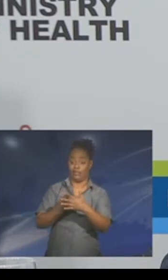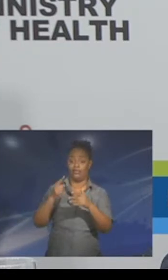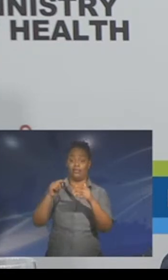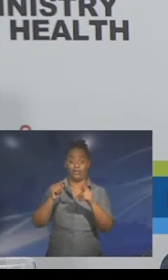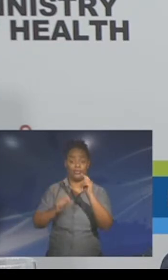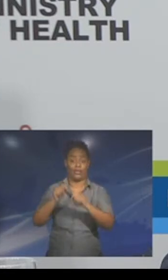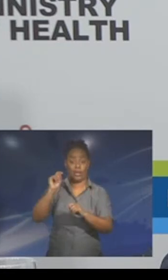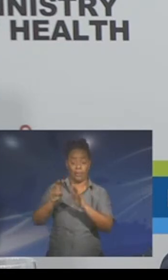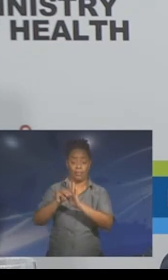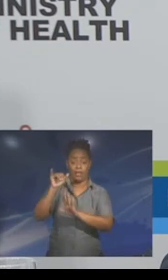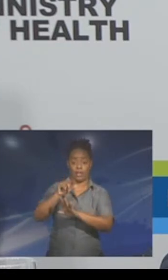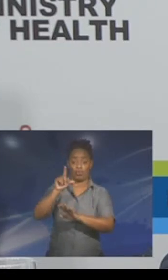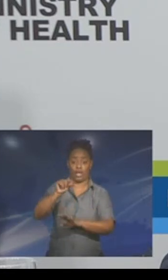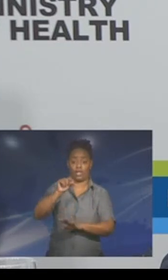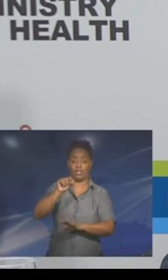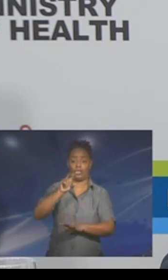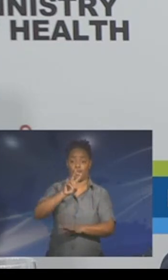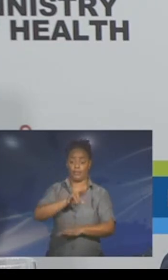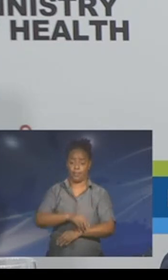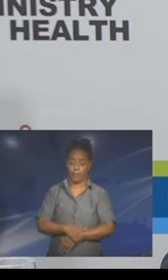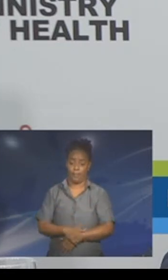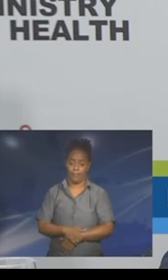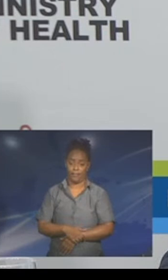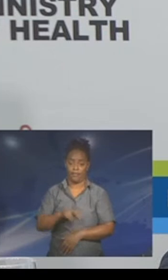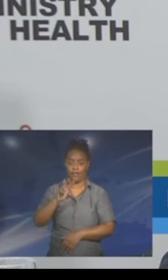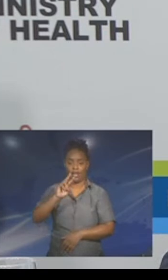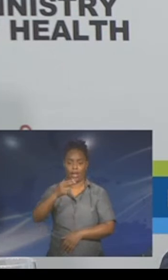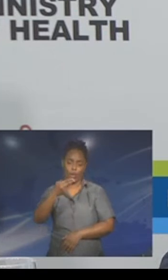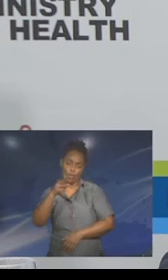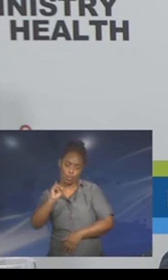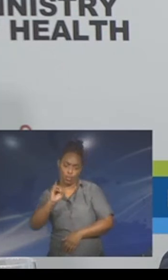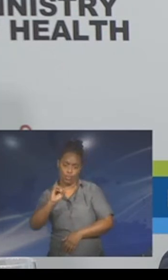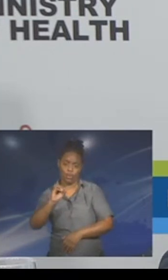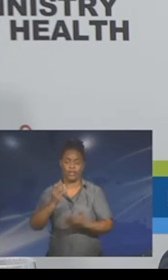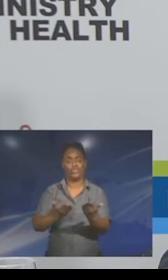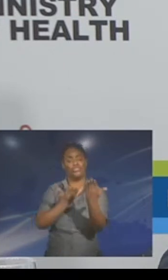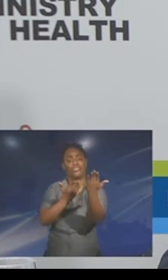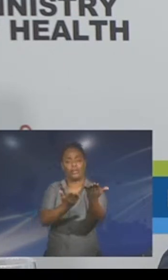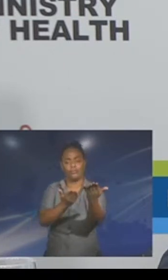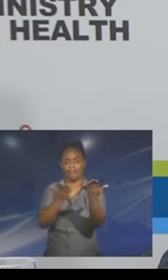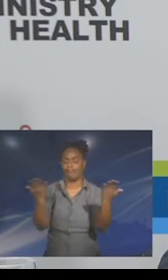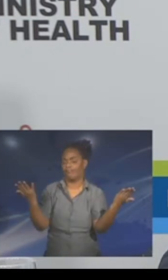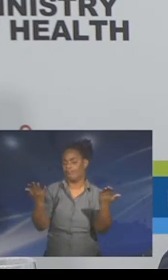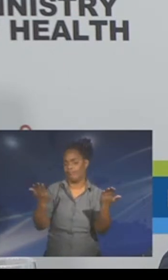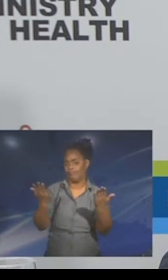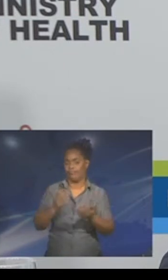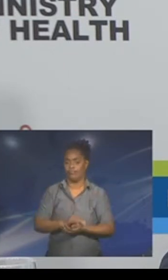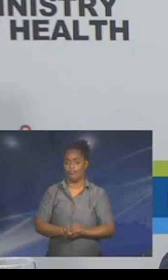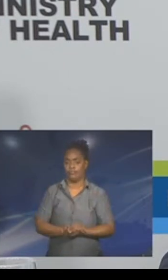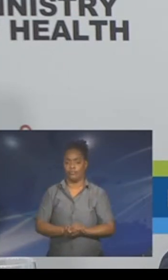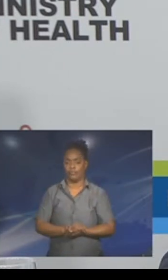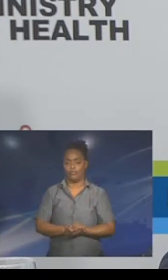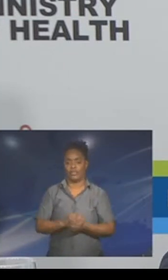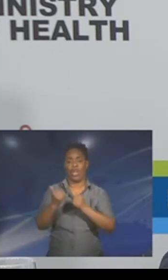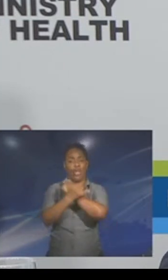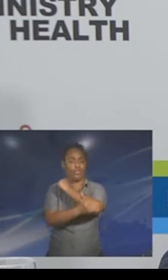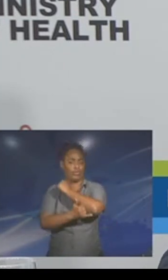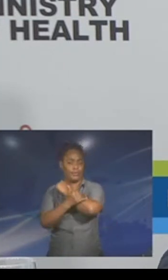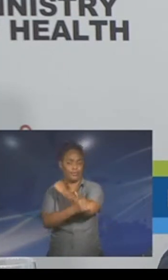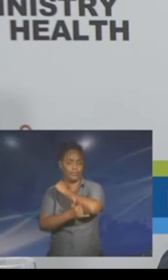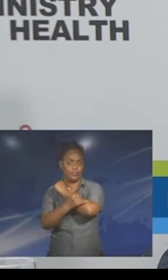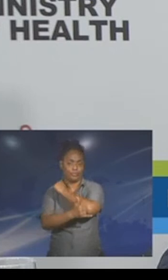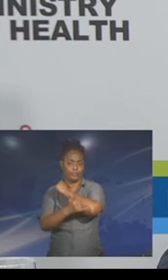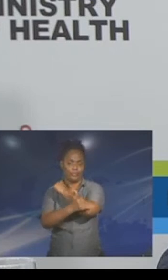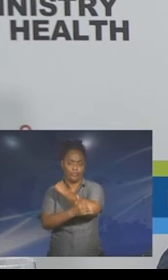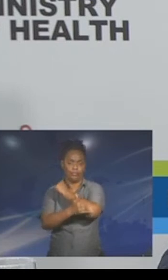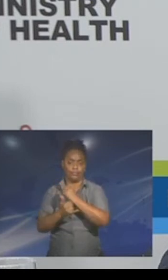made recommendations that countries should look at, and based on their recommendations,